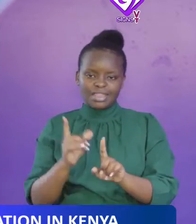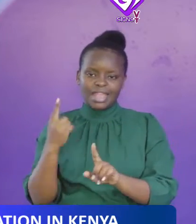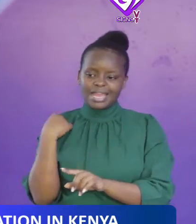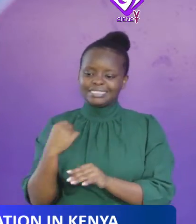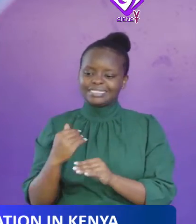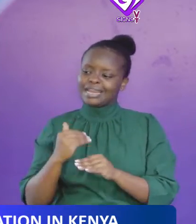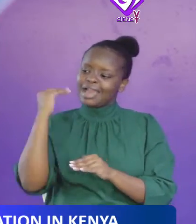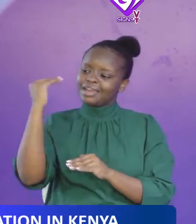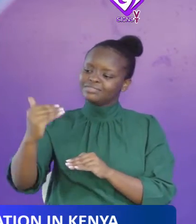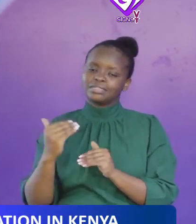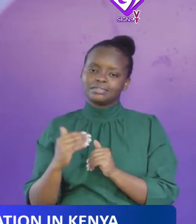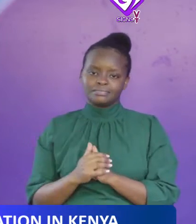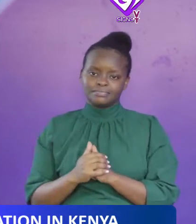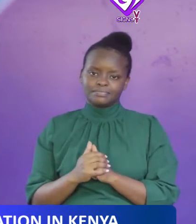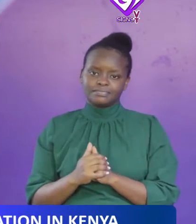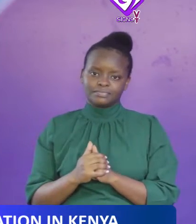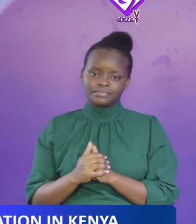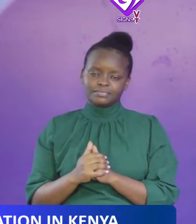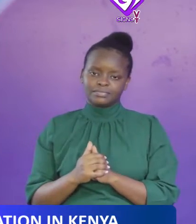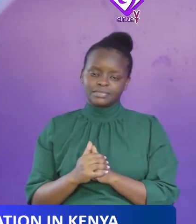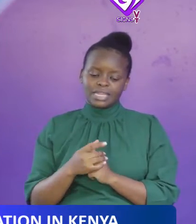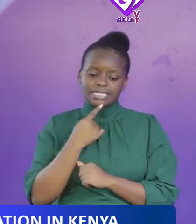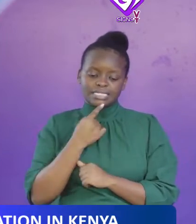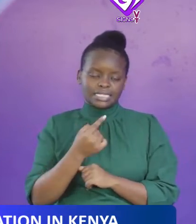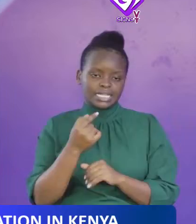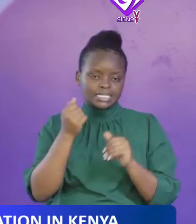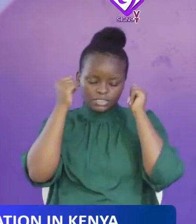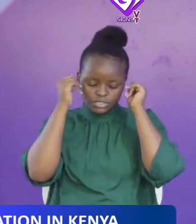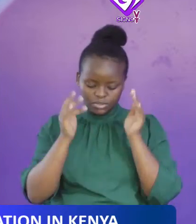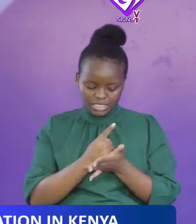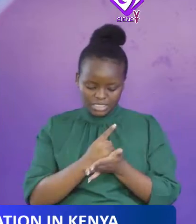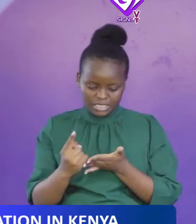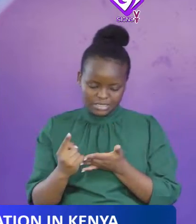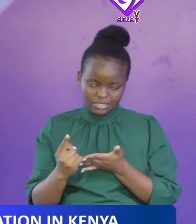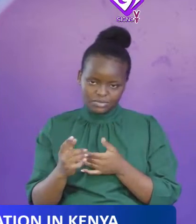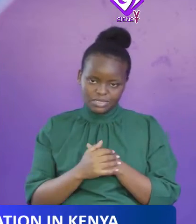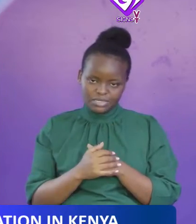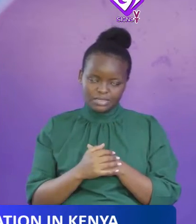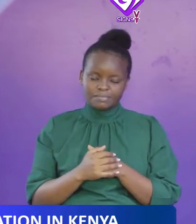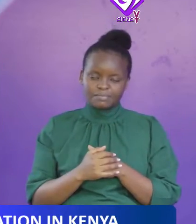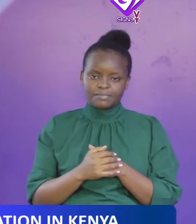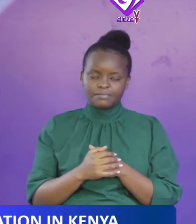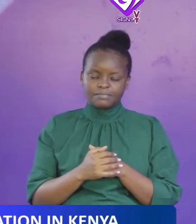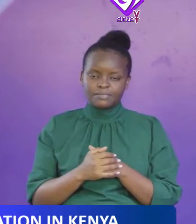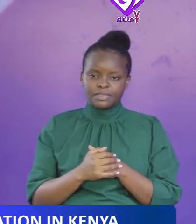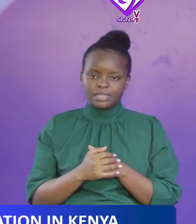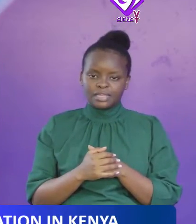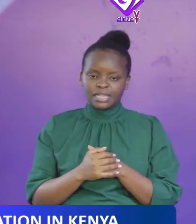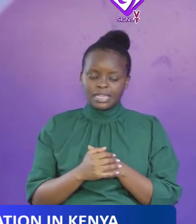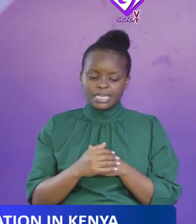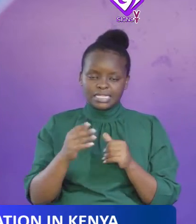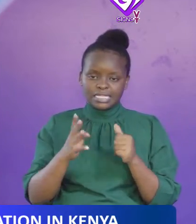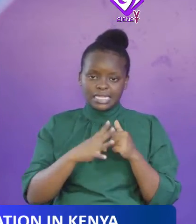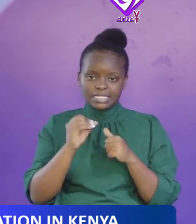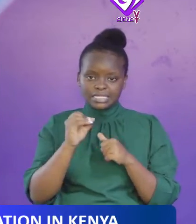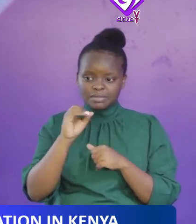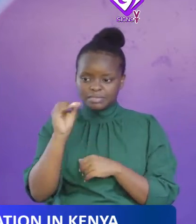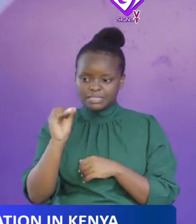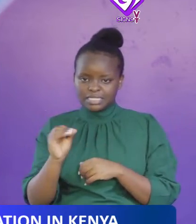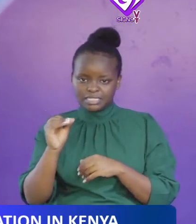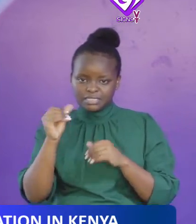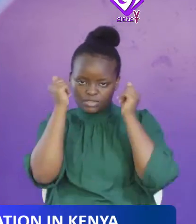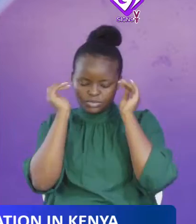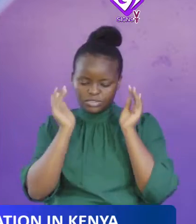after. I was telling students last week that 97%, as we speak, of students at Kwea